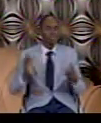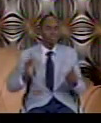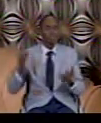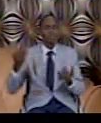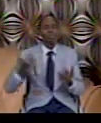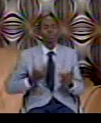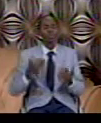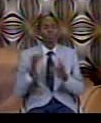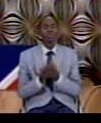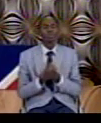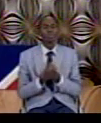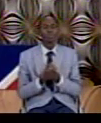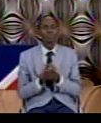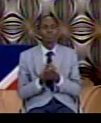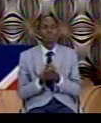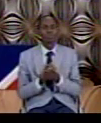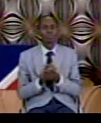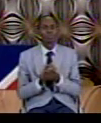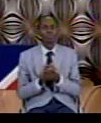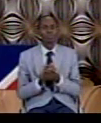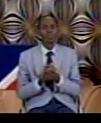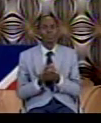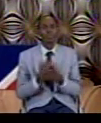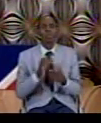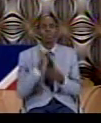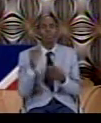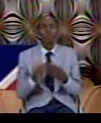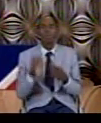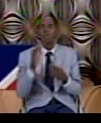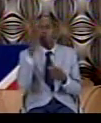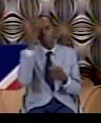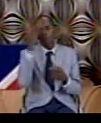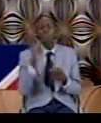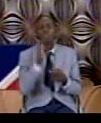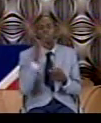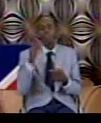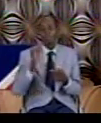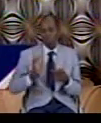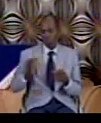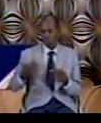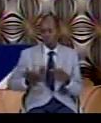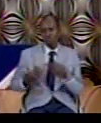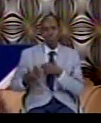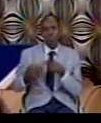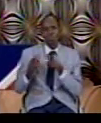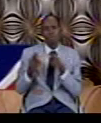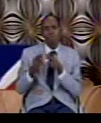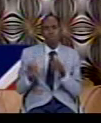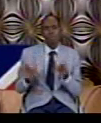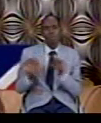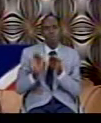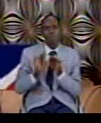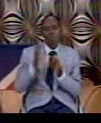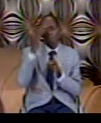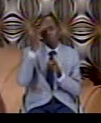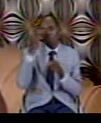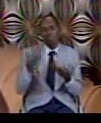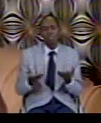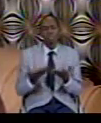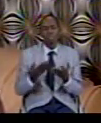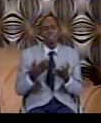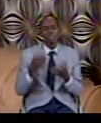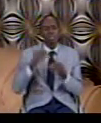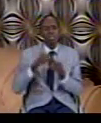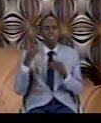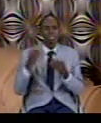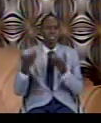of your soul. Why is the soul so precious? Why is the soul so great in the sight of